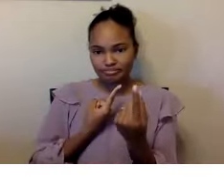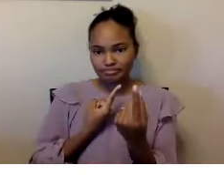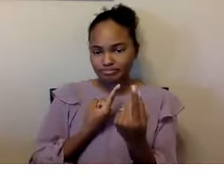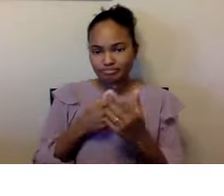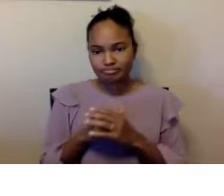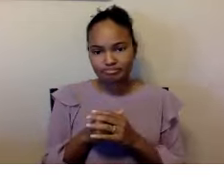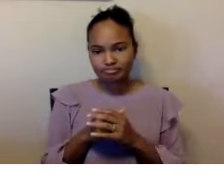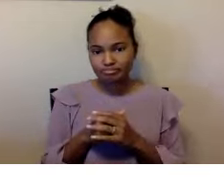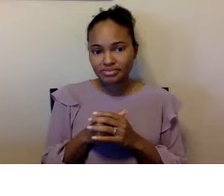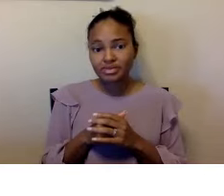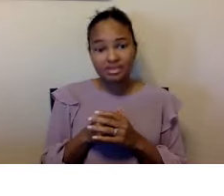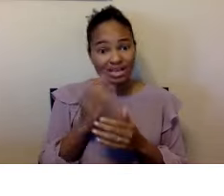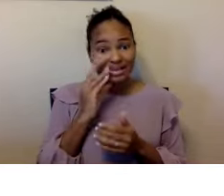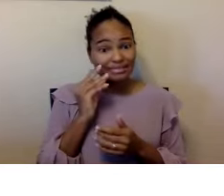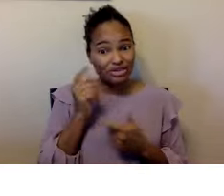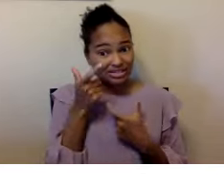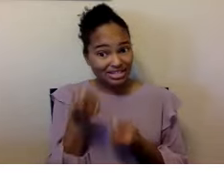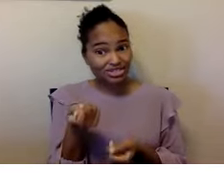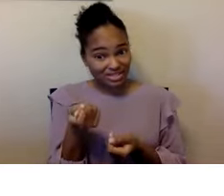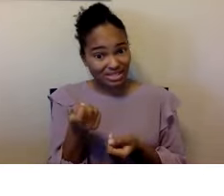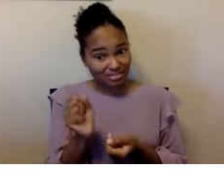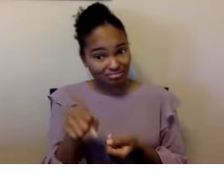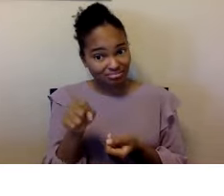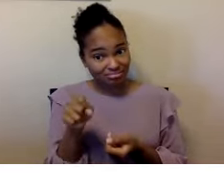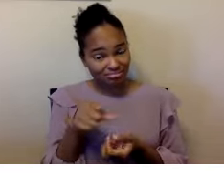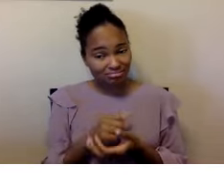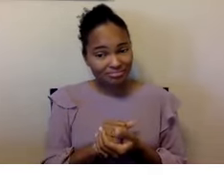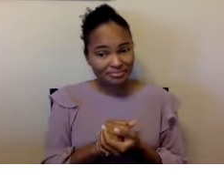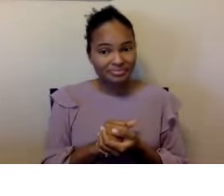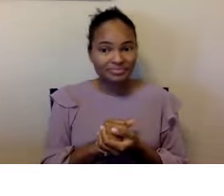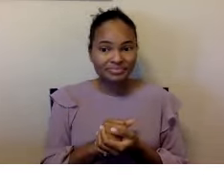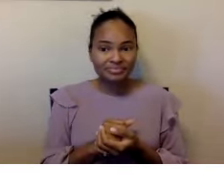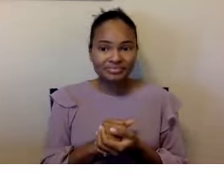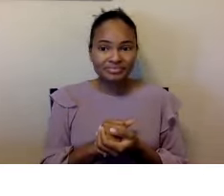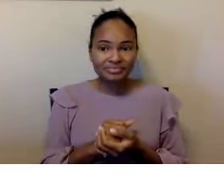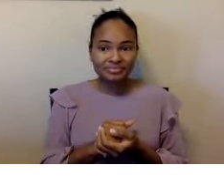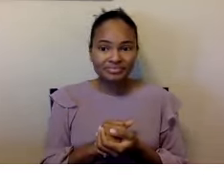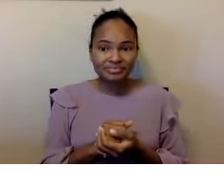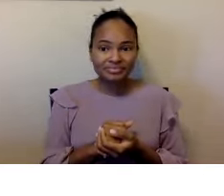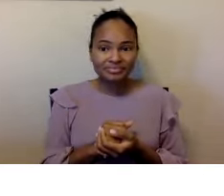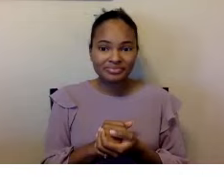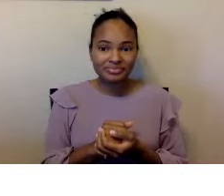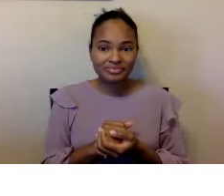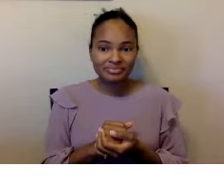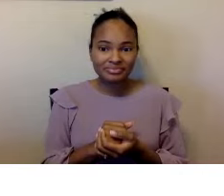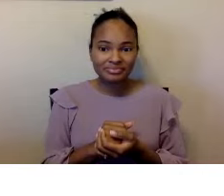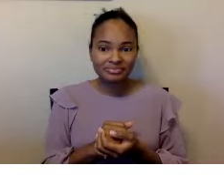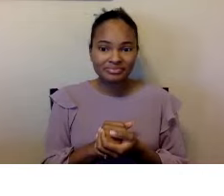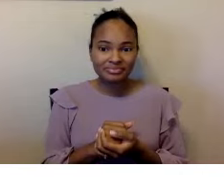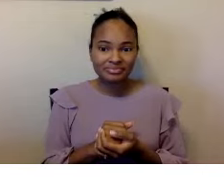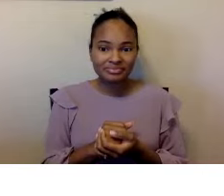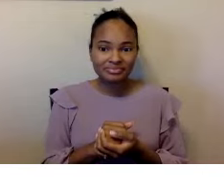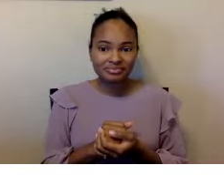interesting experience. Otherwise, I've been wrestling with